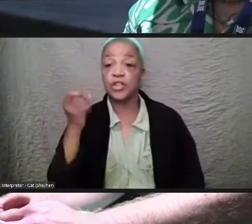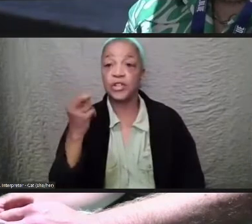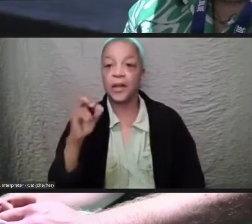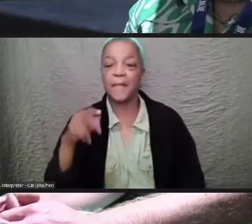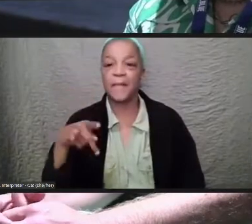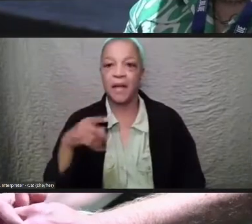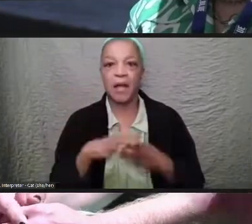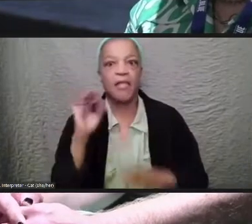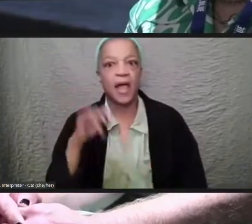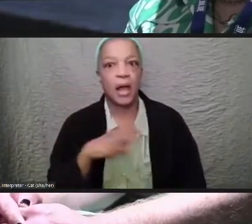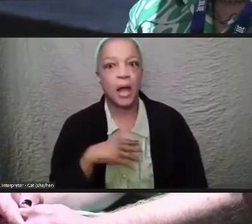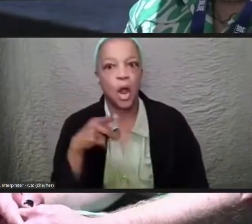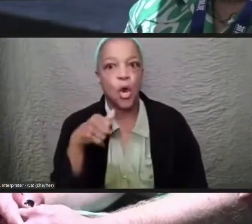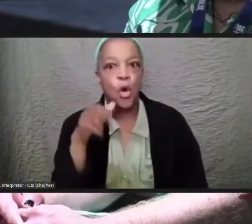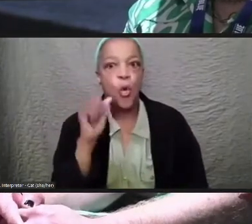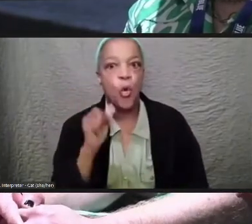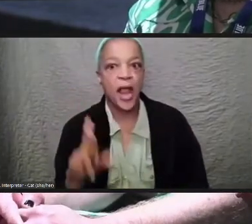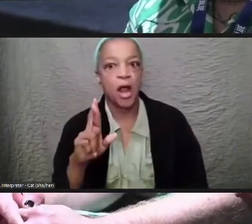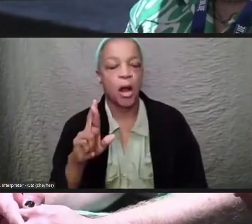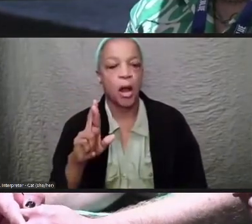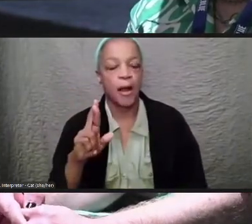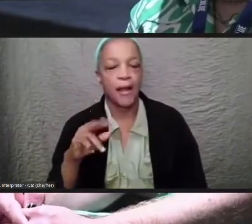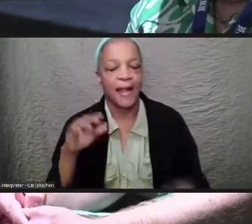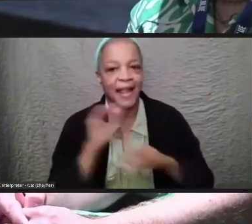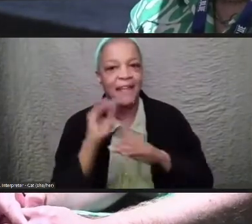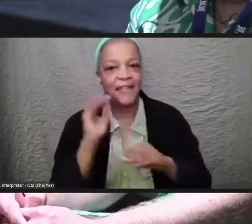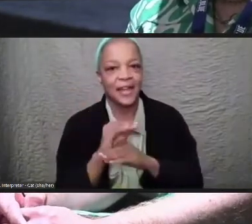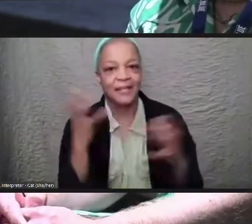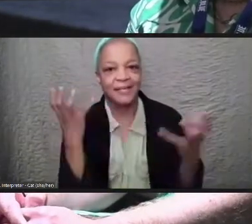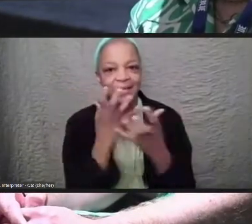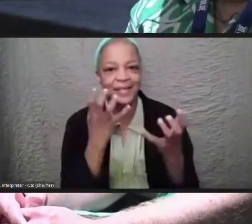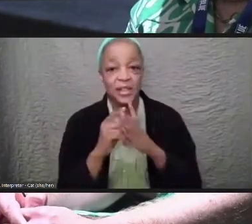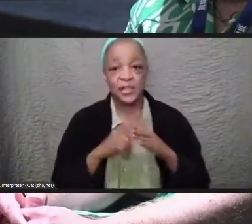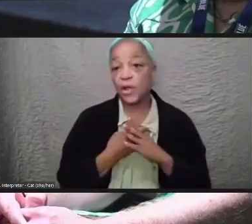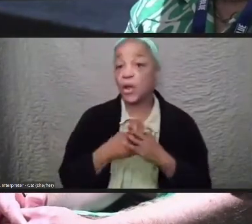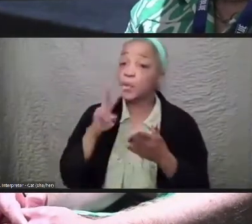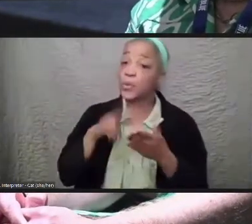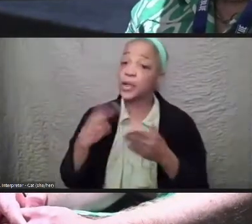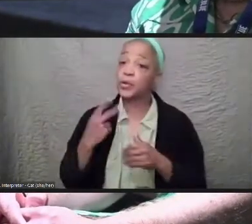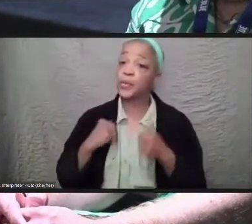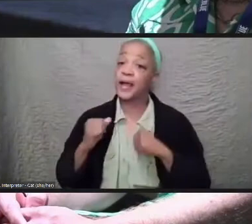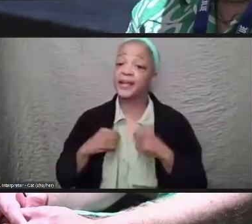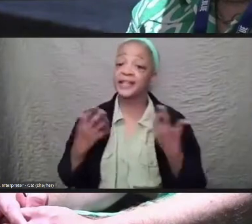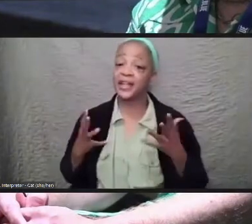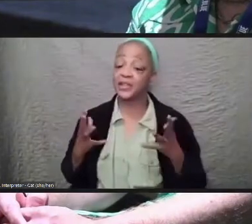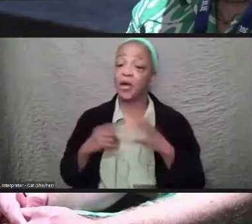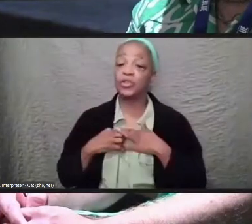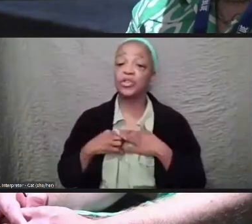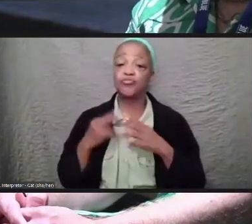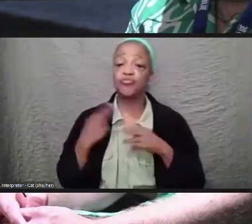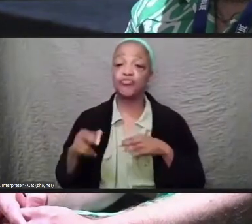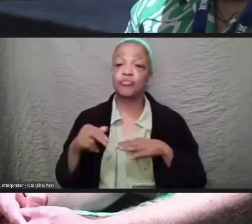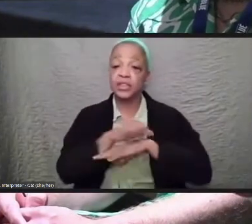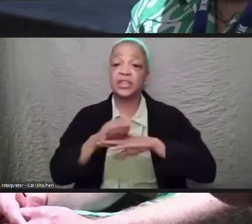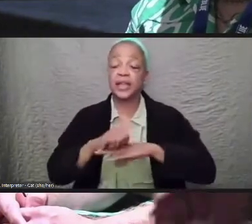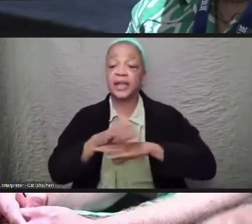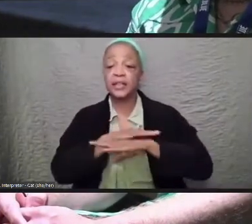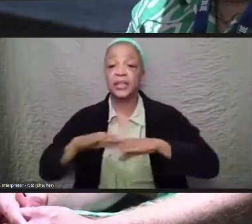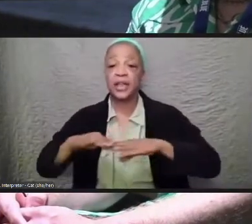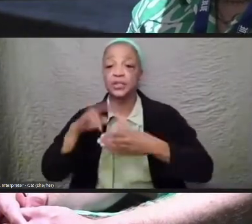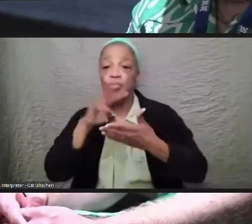evening. It started out as just a reading of two plays. We were just gonna do a staged reading of the two